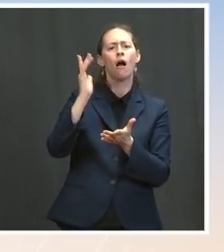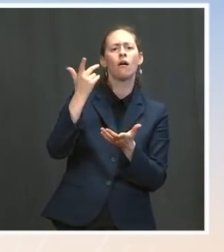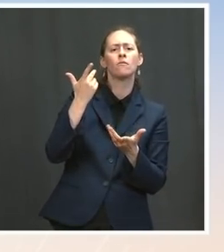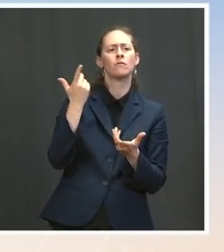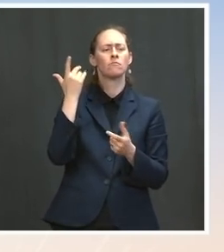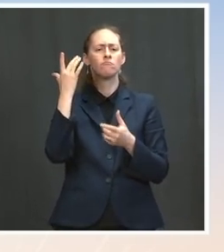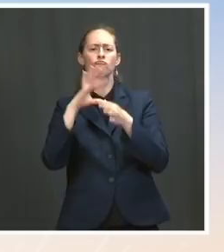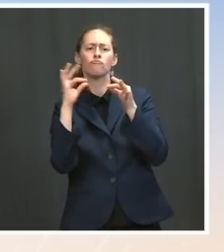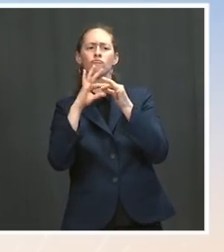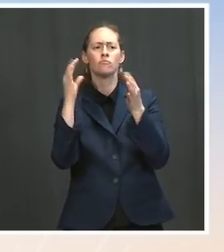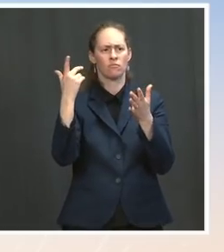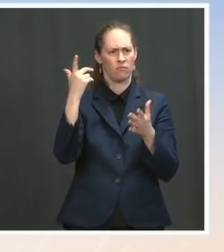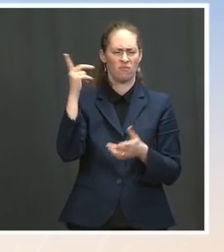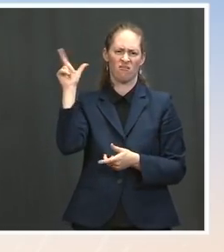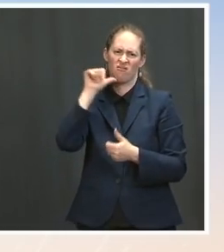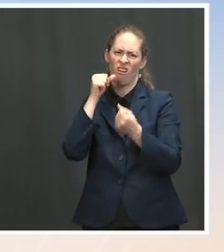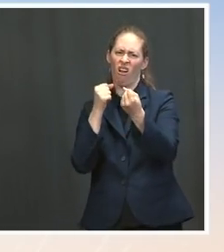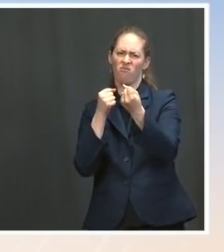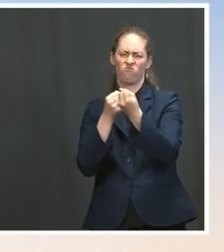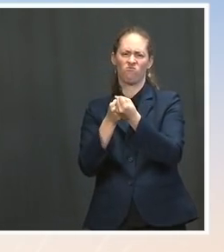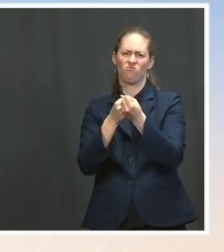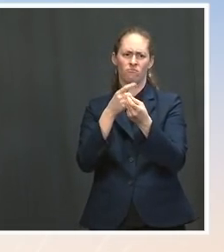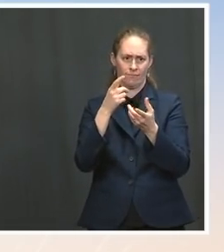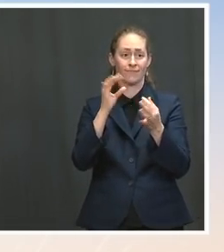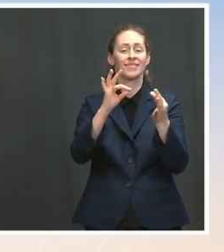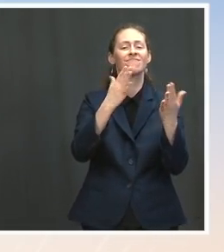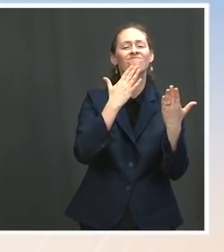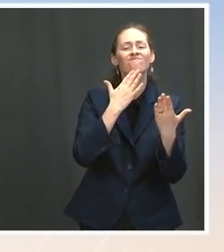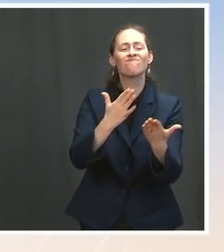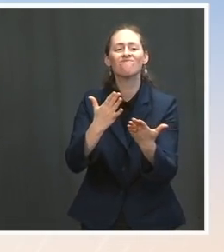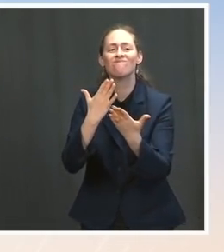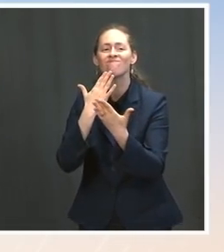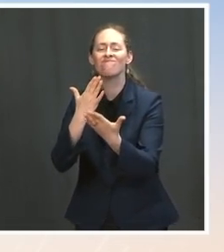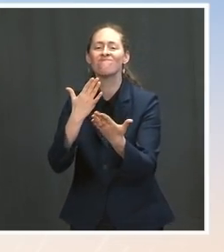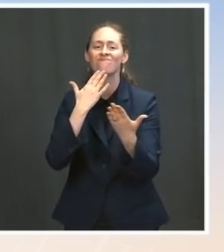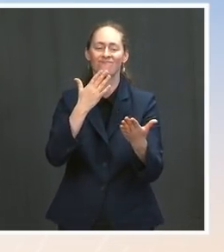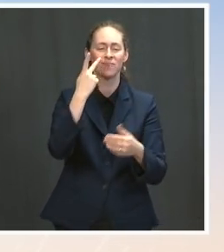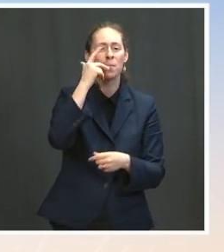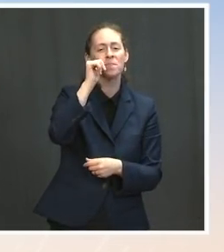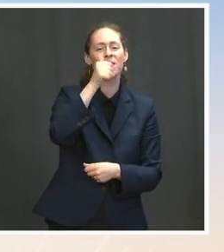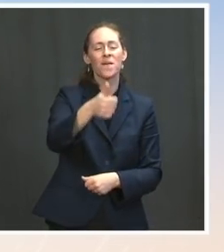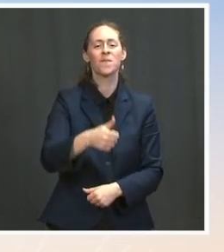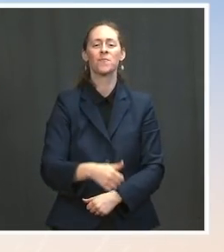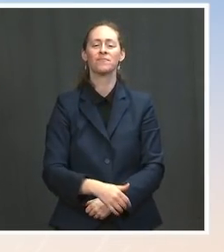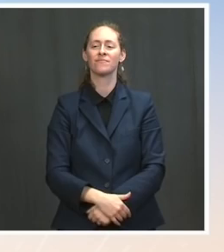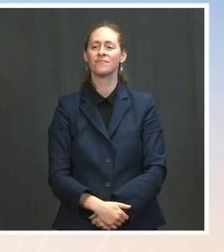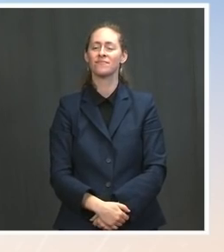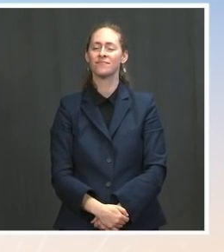All right. Thank you, everyone. Look forward to seeing you tomorrow. Thank you. Thanks, Jeff.